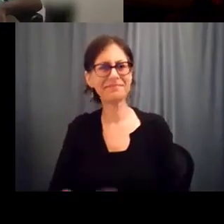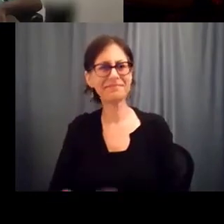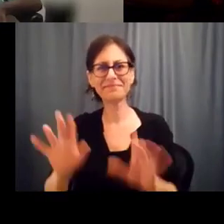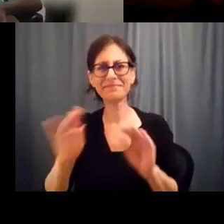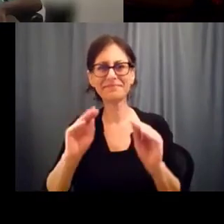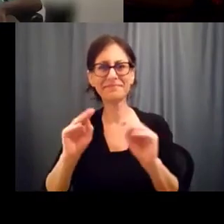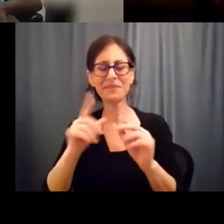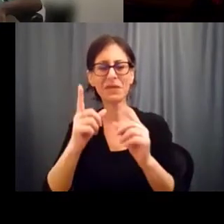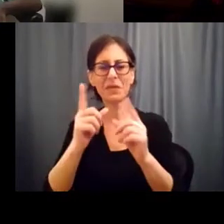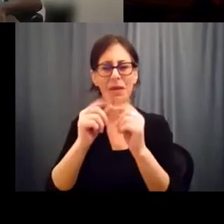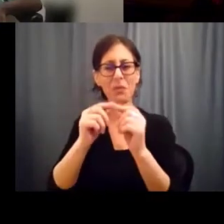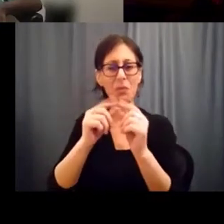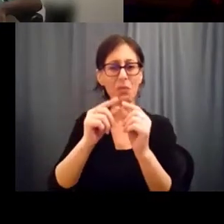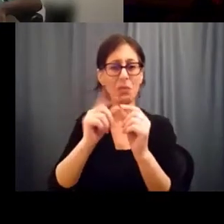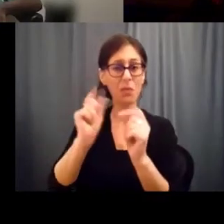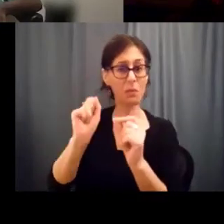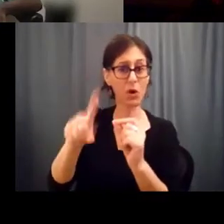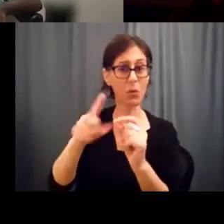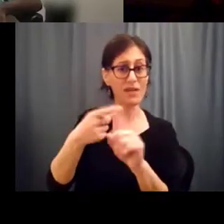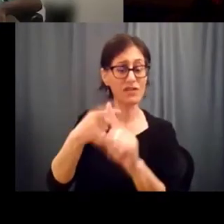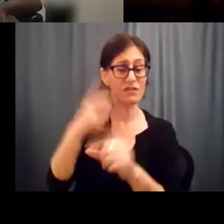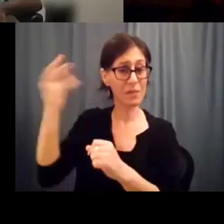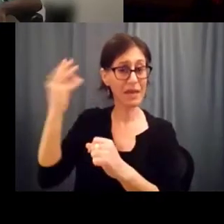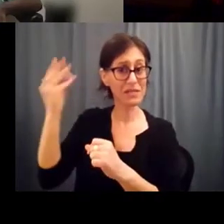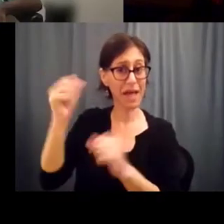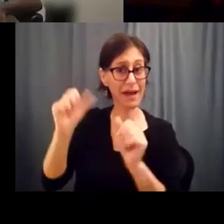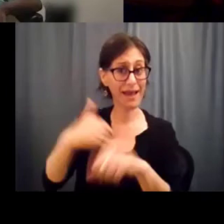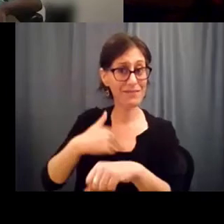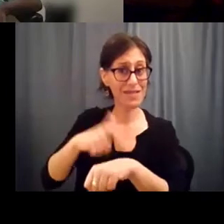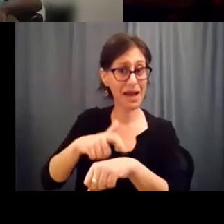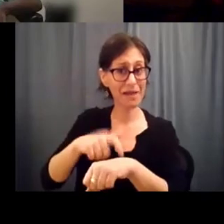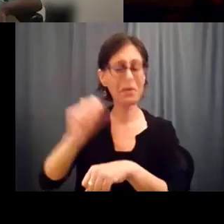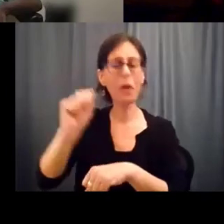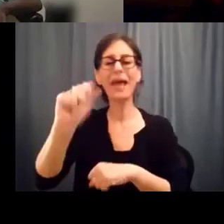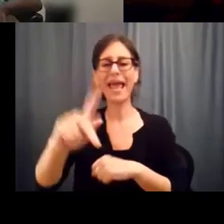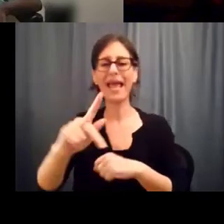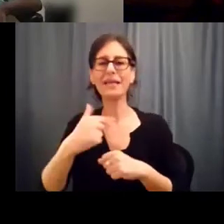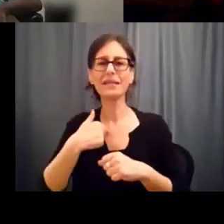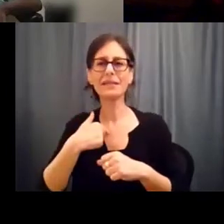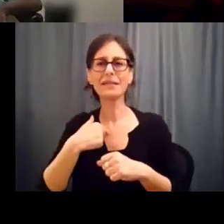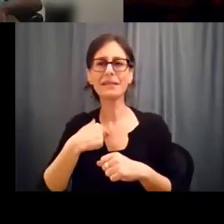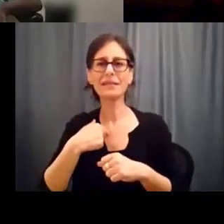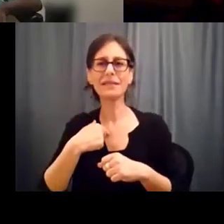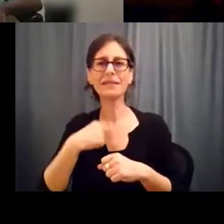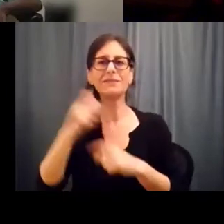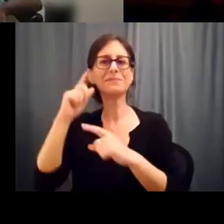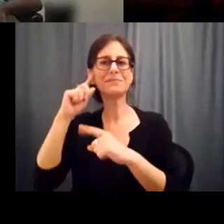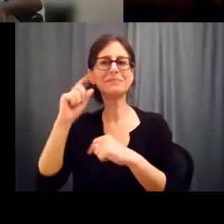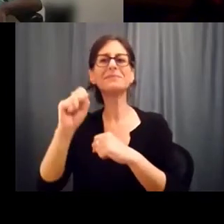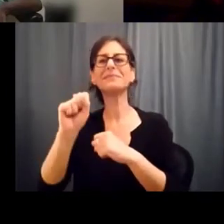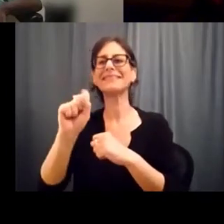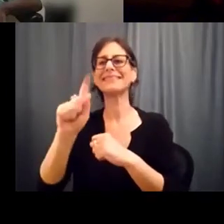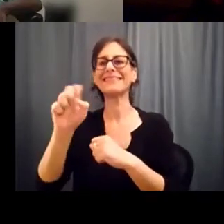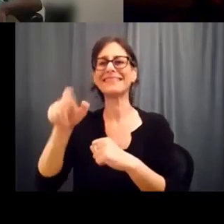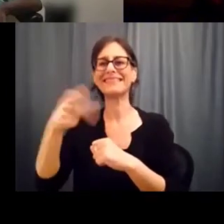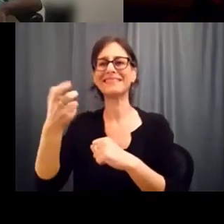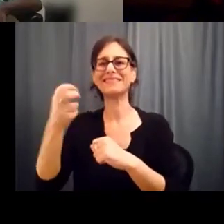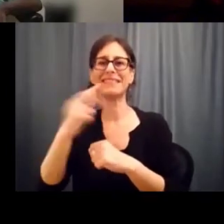one more maybe one more outside question, one or two? I'm going to jump in myself, take privilege here.